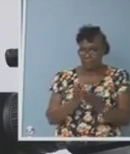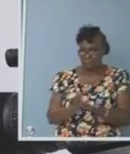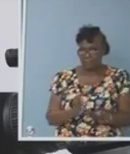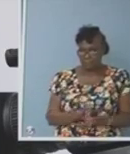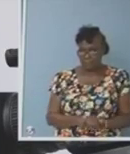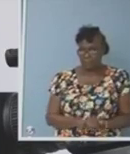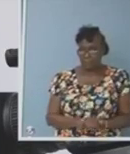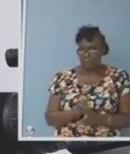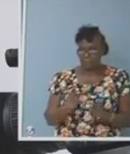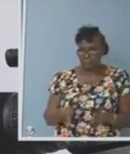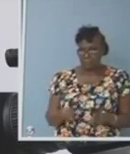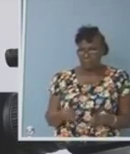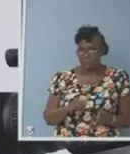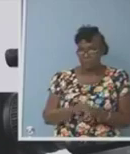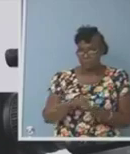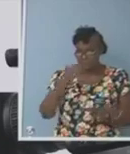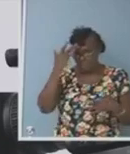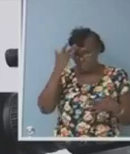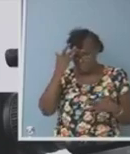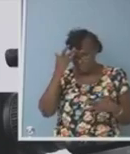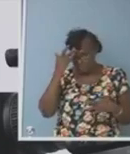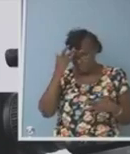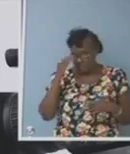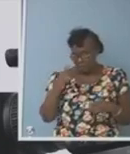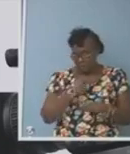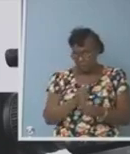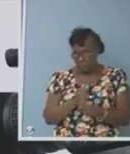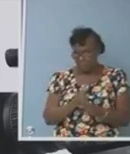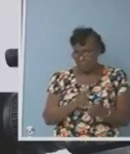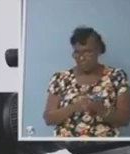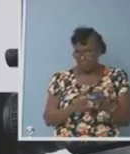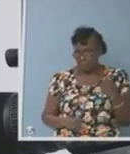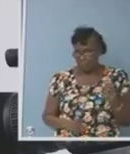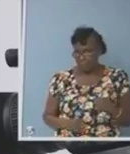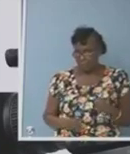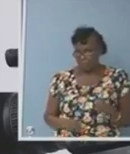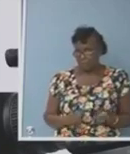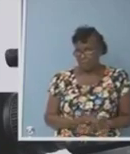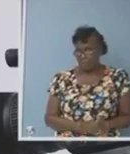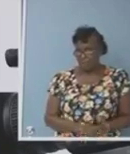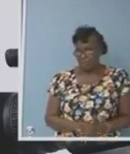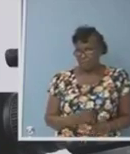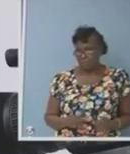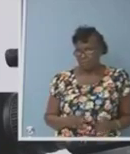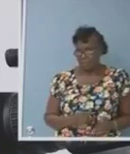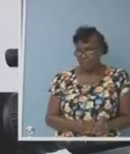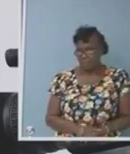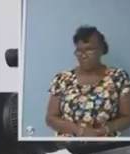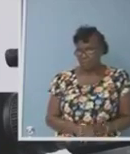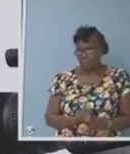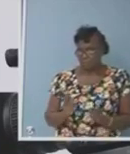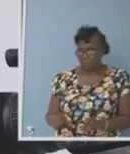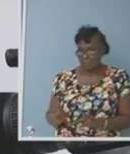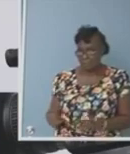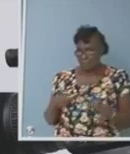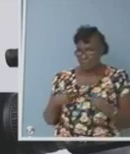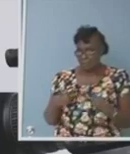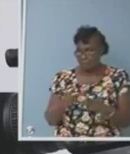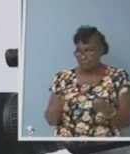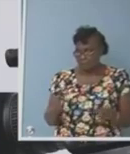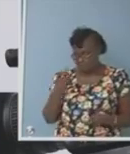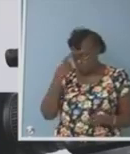that sick may not make it to Trinidad? What plans you all have in place for